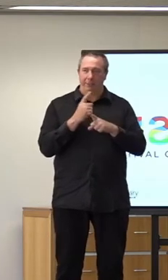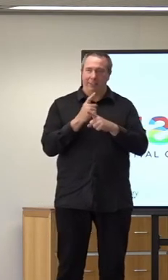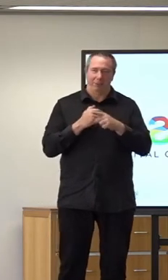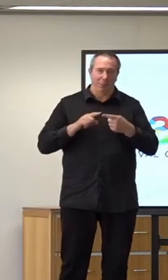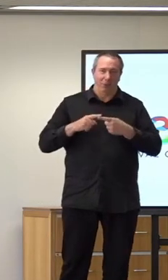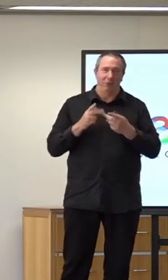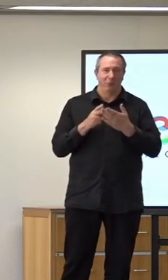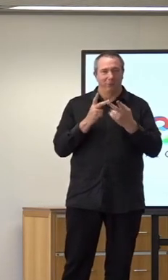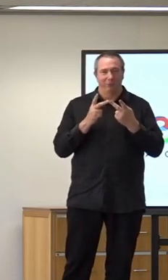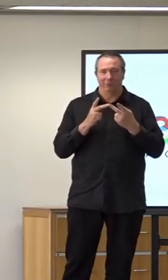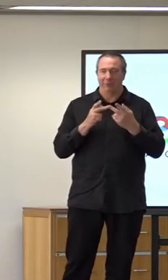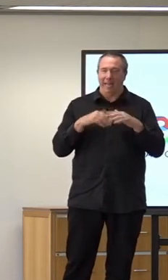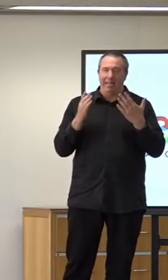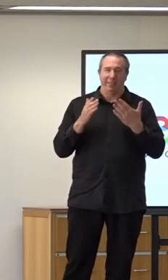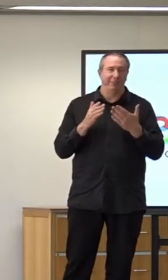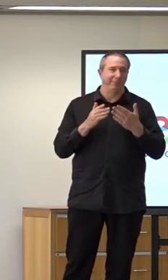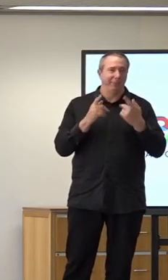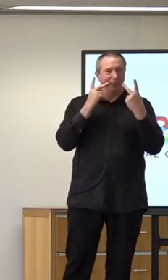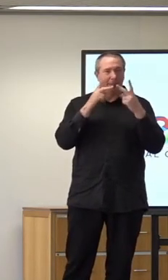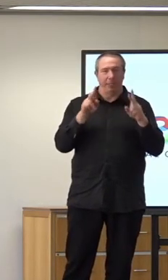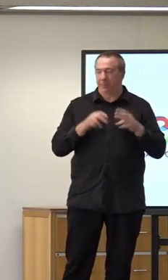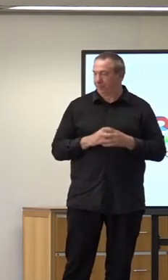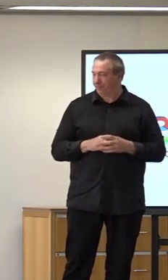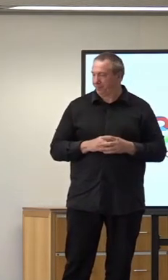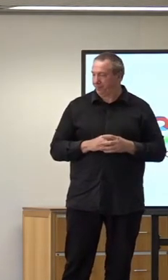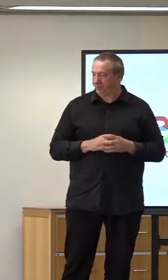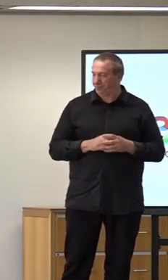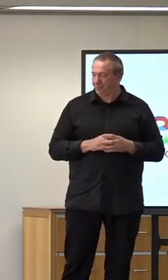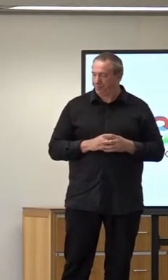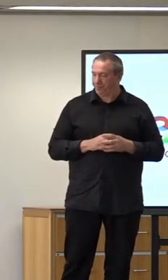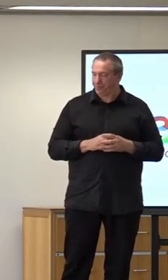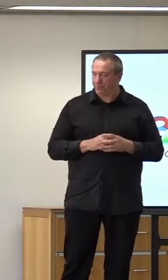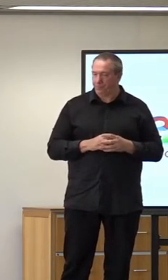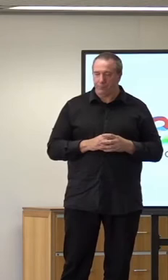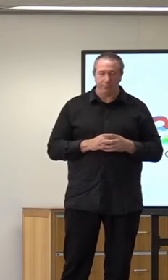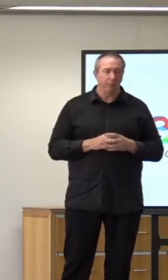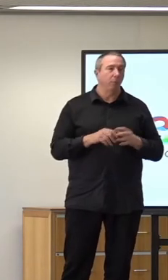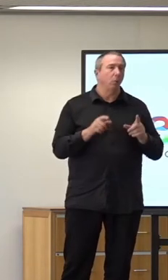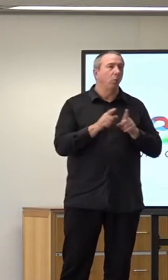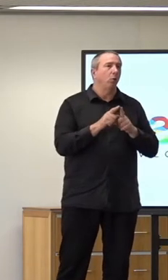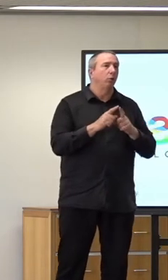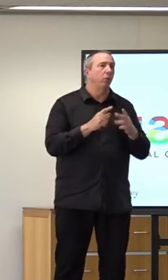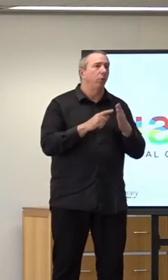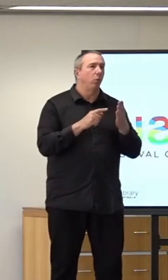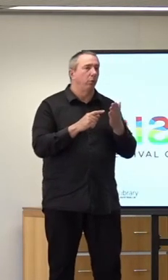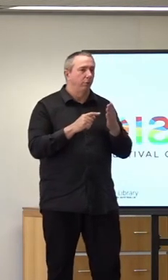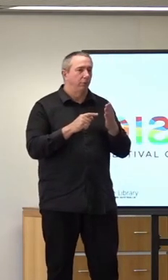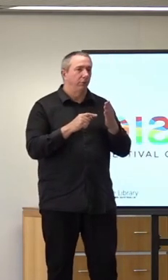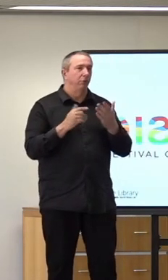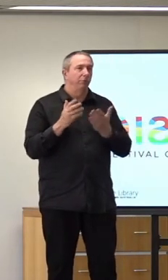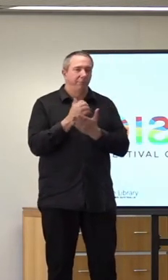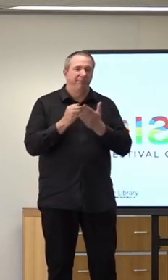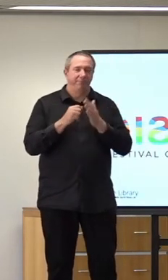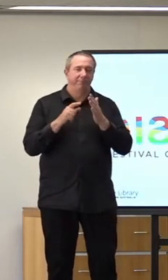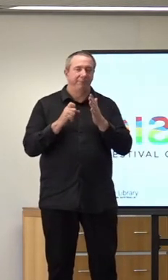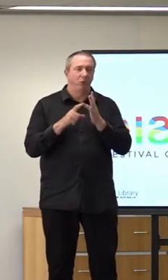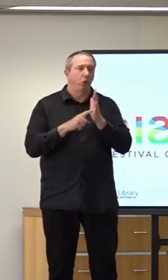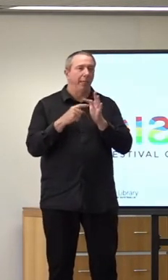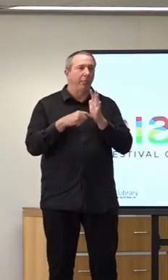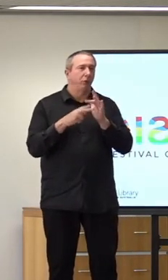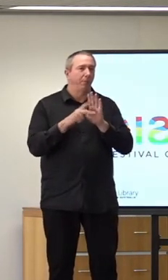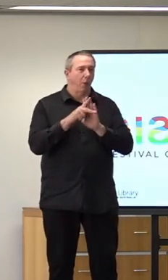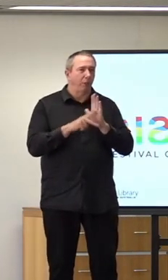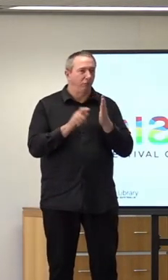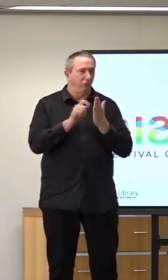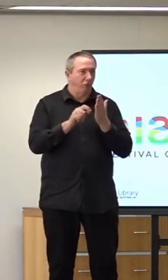collections. And I mean, it's been interesting at AGWA, we've been rewriting the collections policy in the process of doing that. And something that I